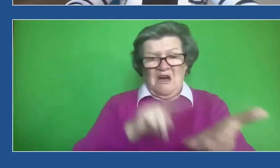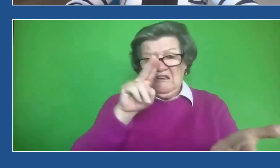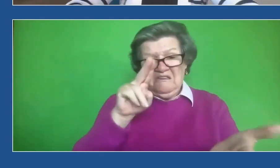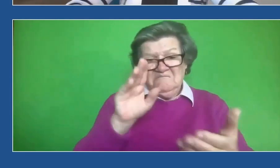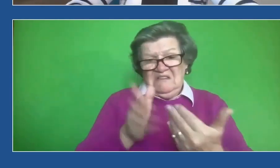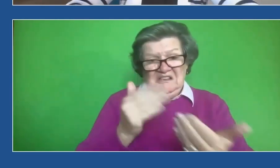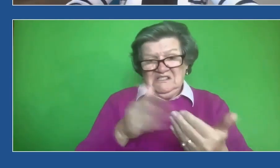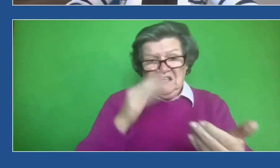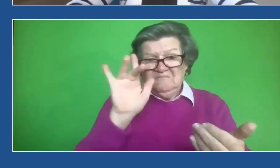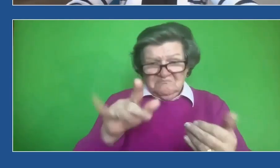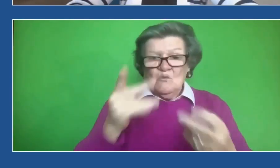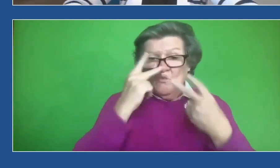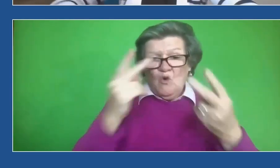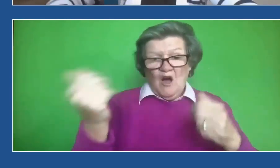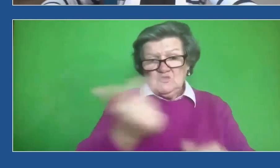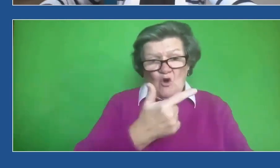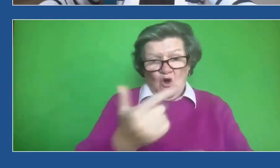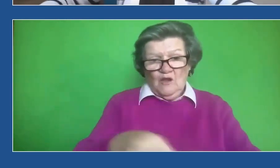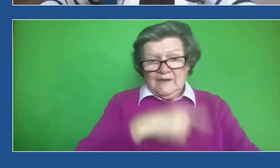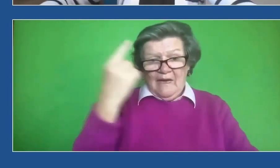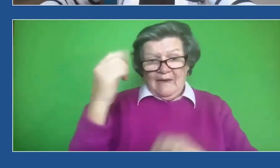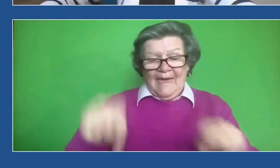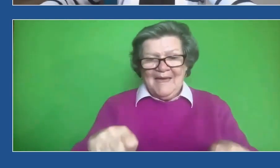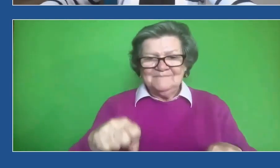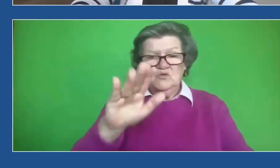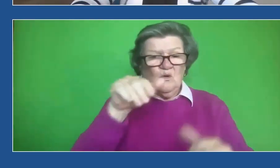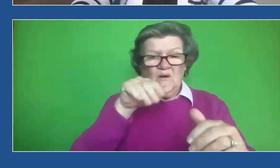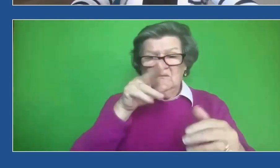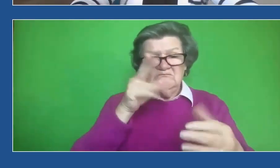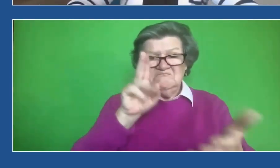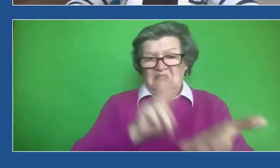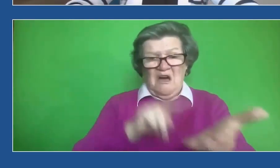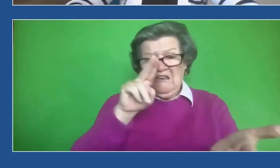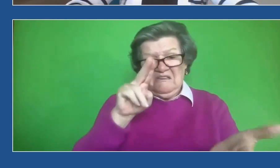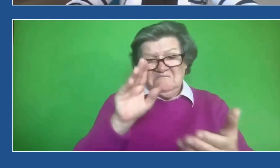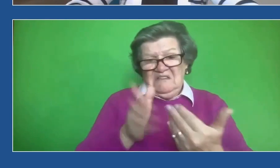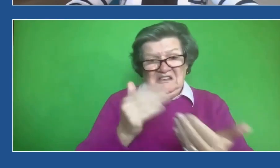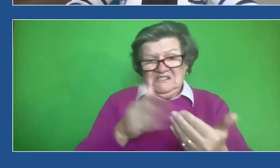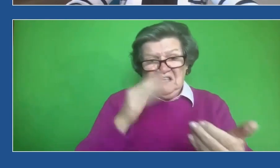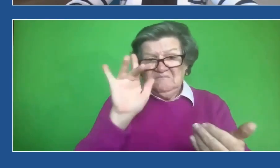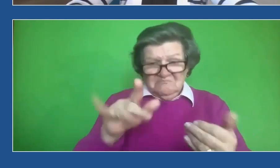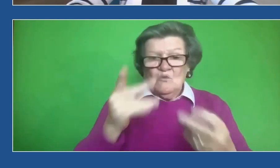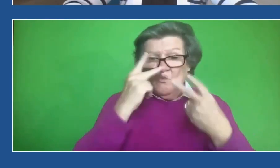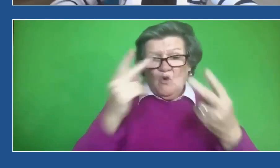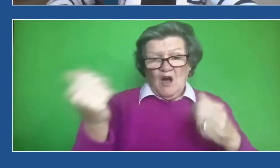And now it is my pleasure to introduce our first presenter, Assistant Professor.